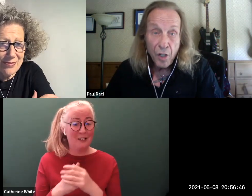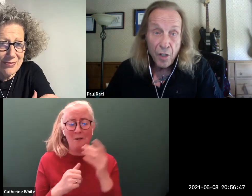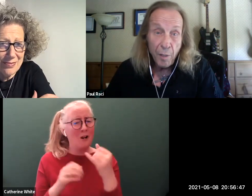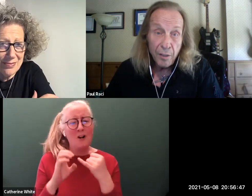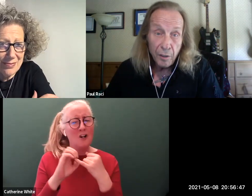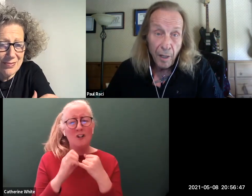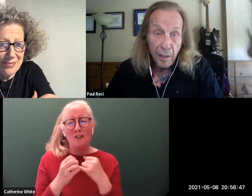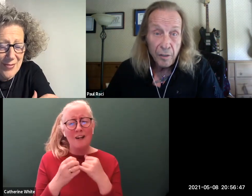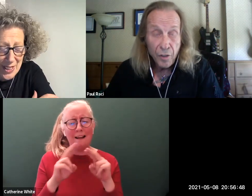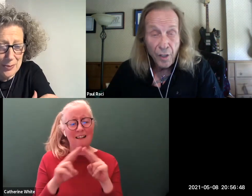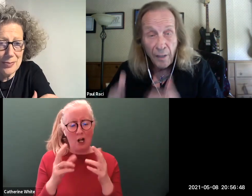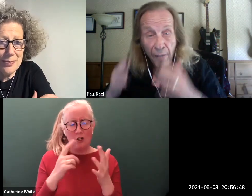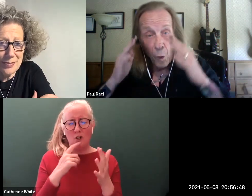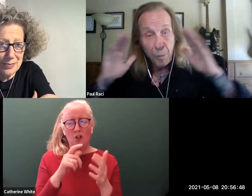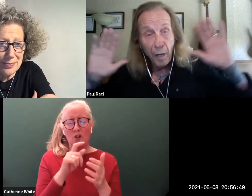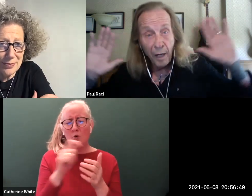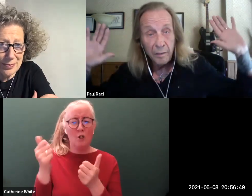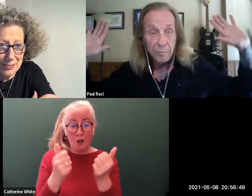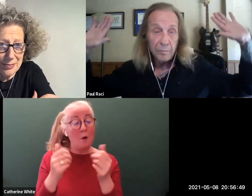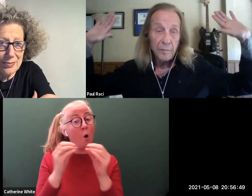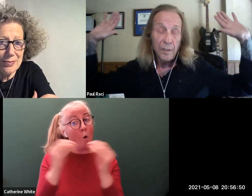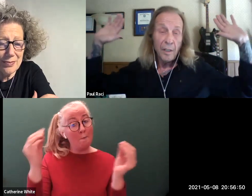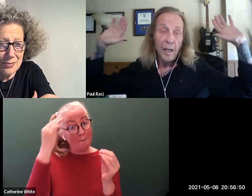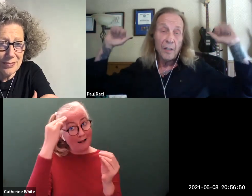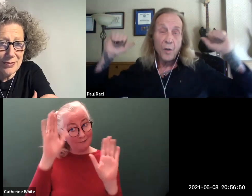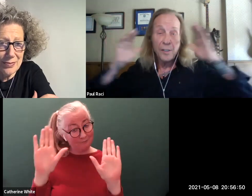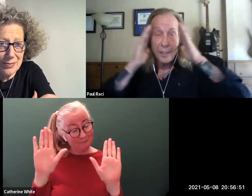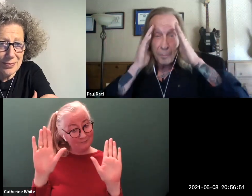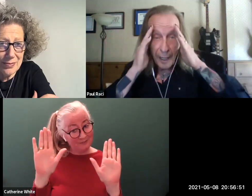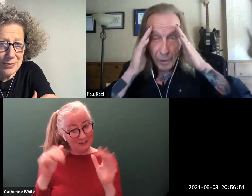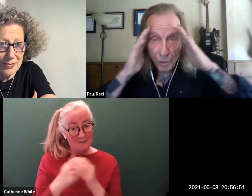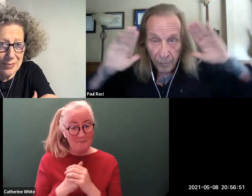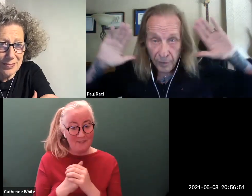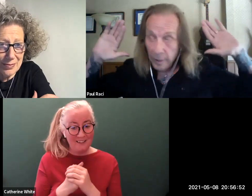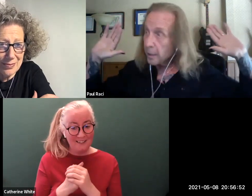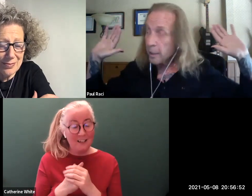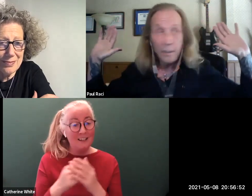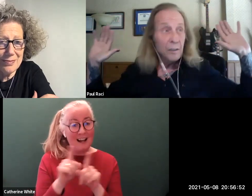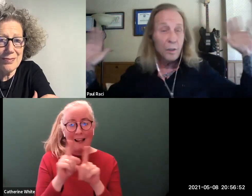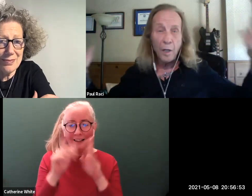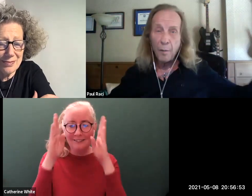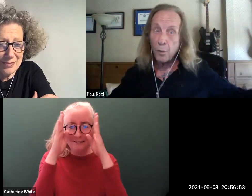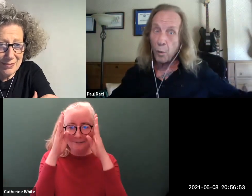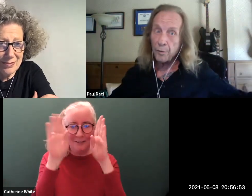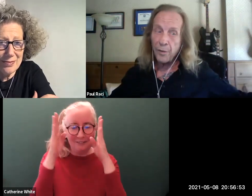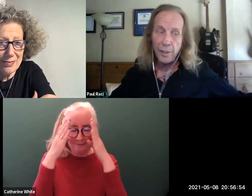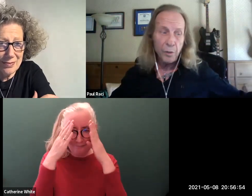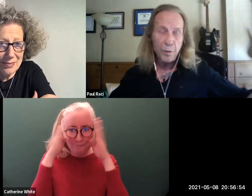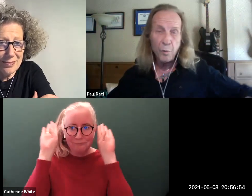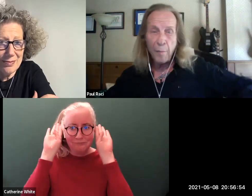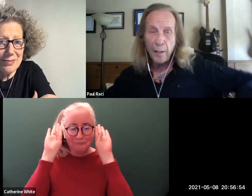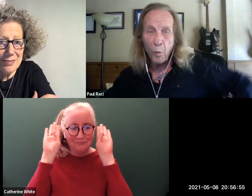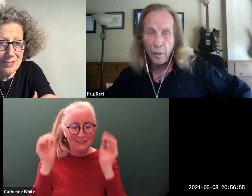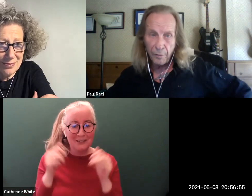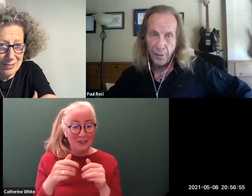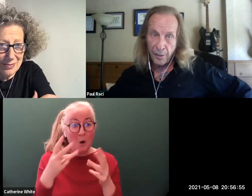too judgmental about it. You just have to have an open mind. Try to take the blinders off and like look around. That's a wonderful thing when